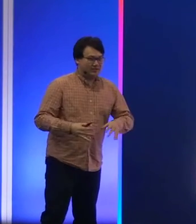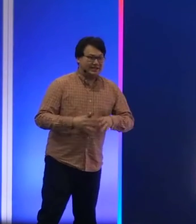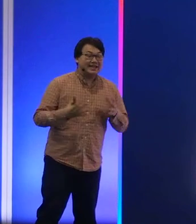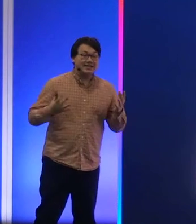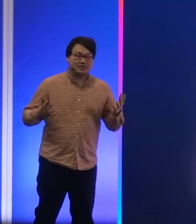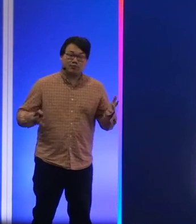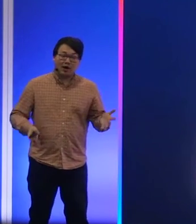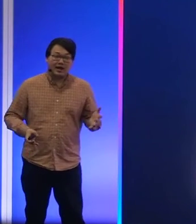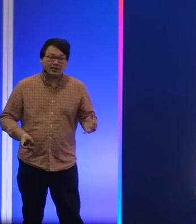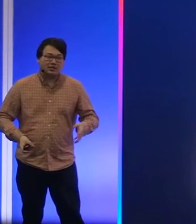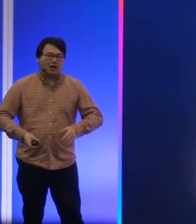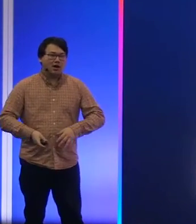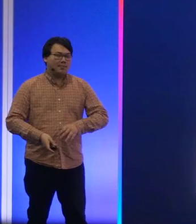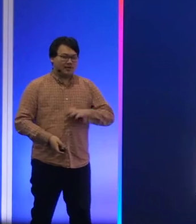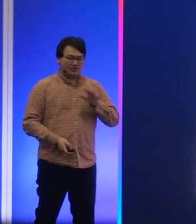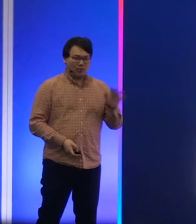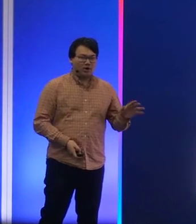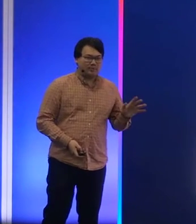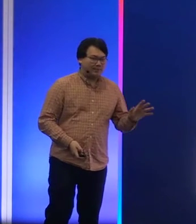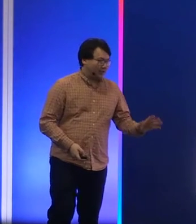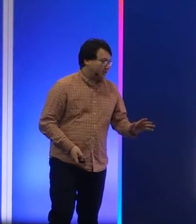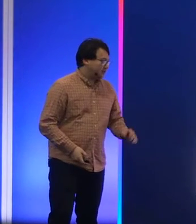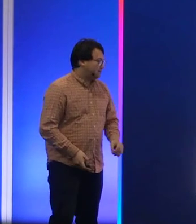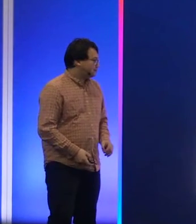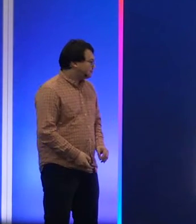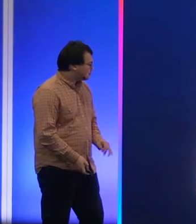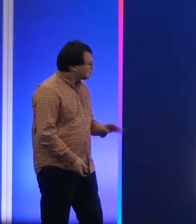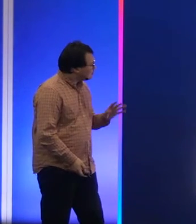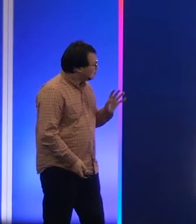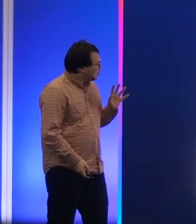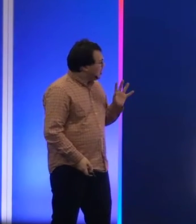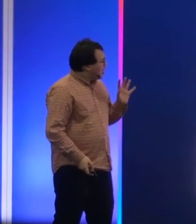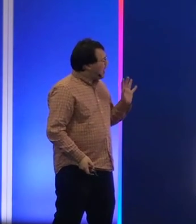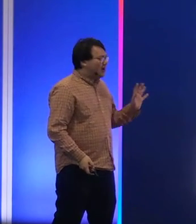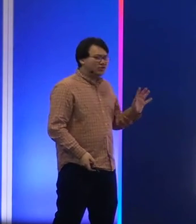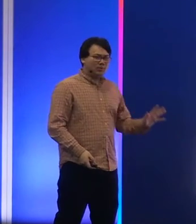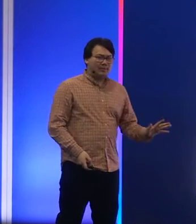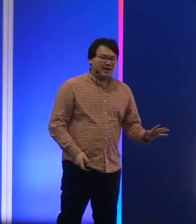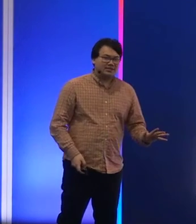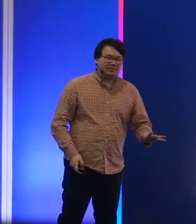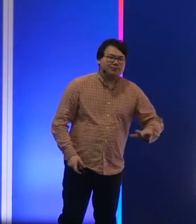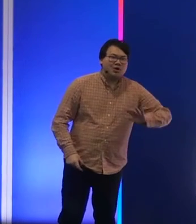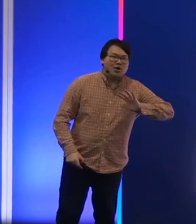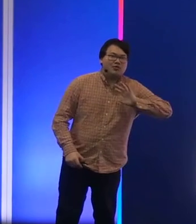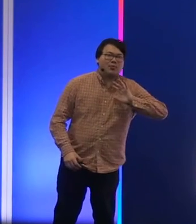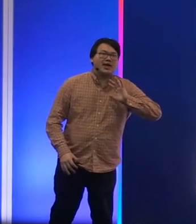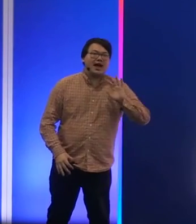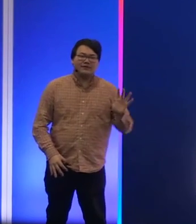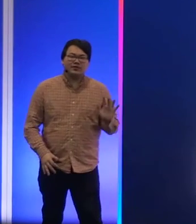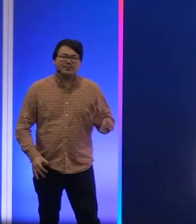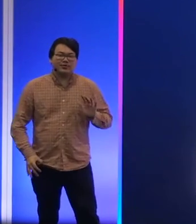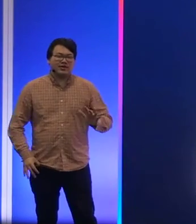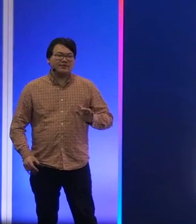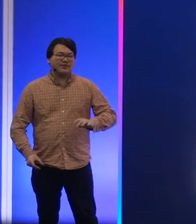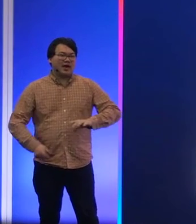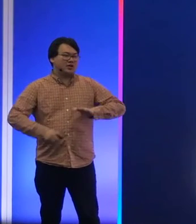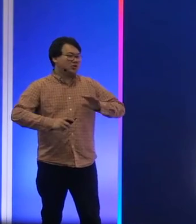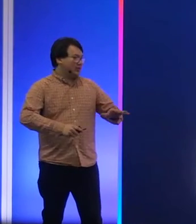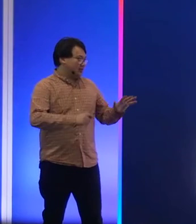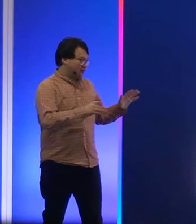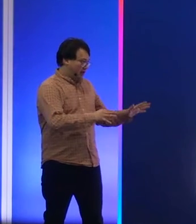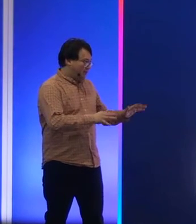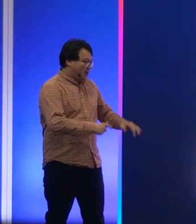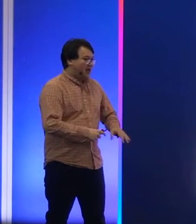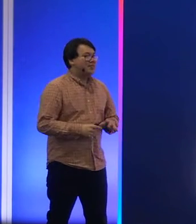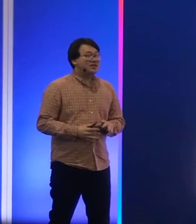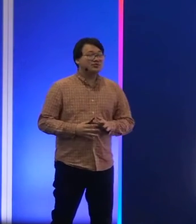improves stickiness of product among this large population. I also want to mention that we heavily believe in